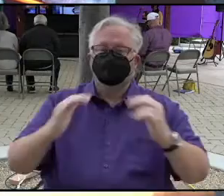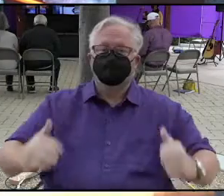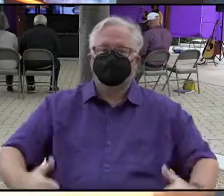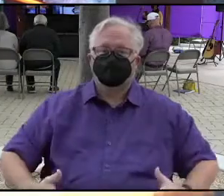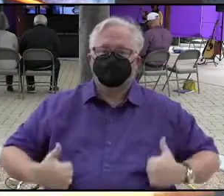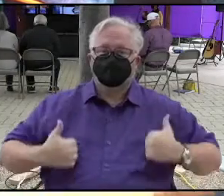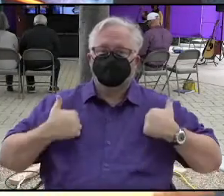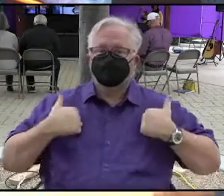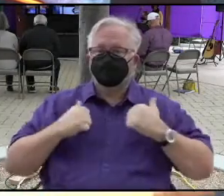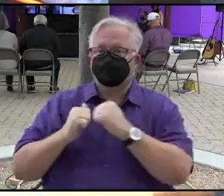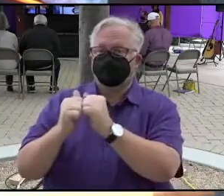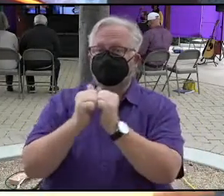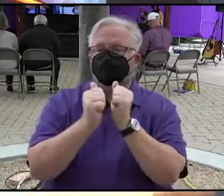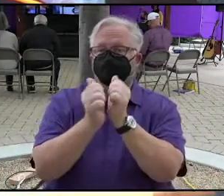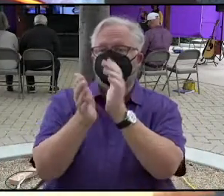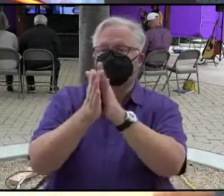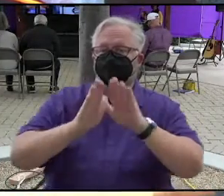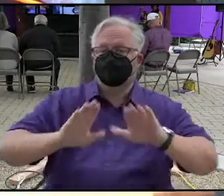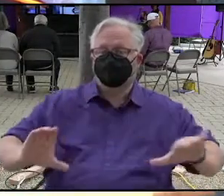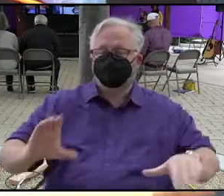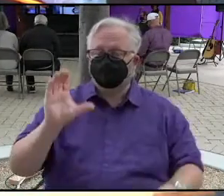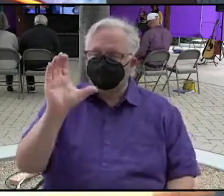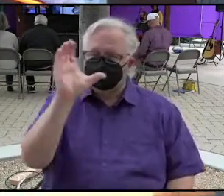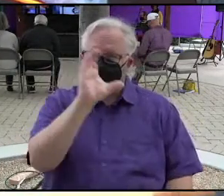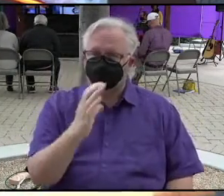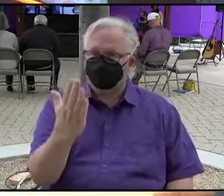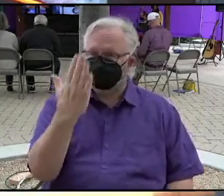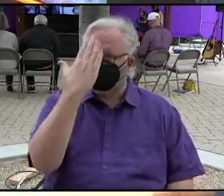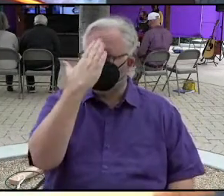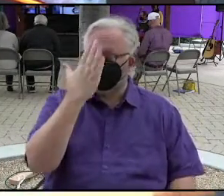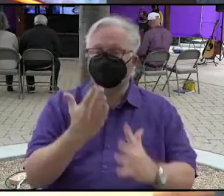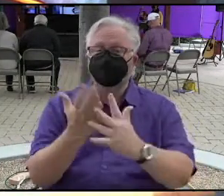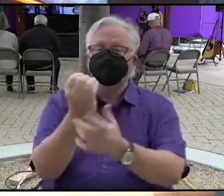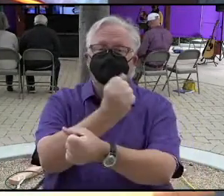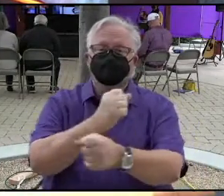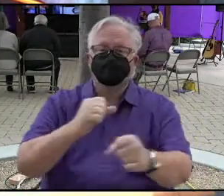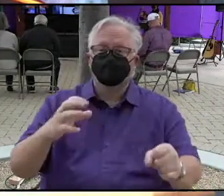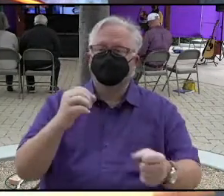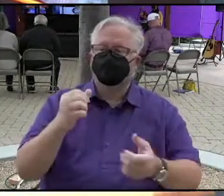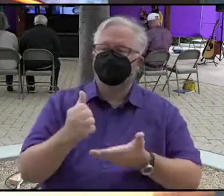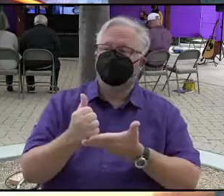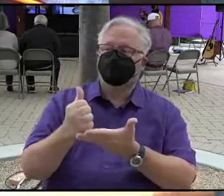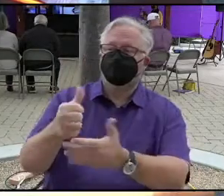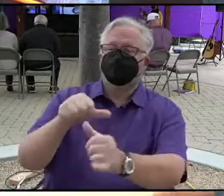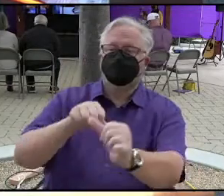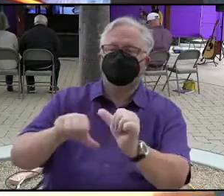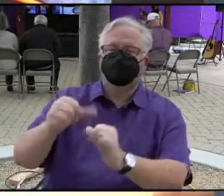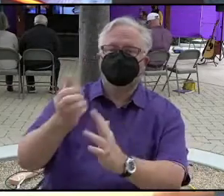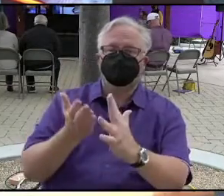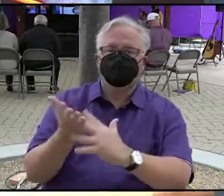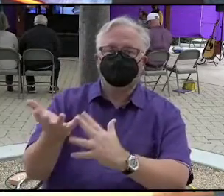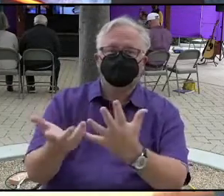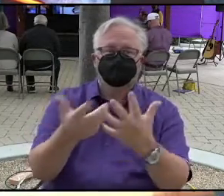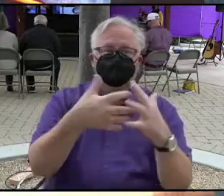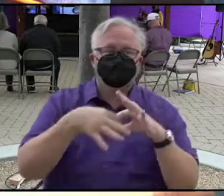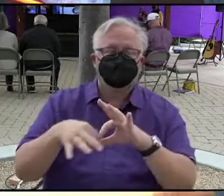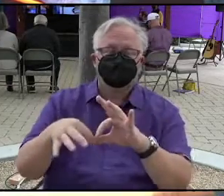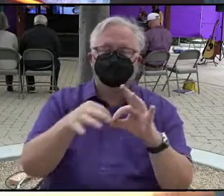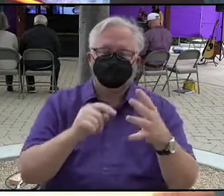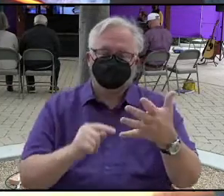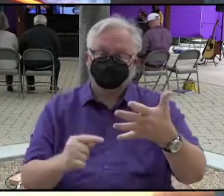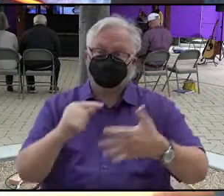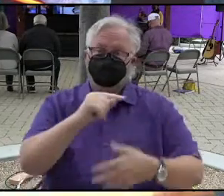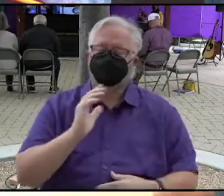prayer. To dwell together in peace, to seek knowledge in freedom, and to help one another